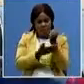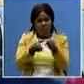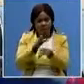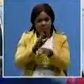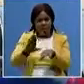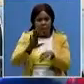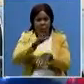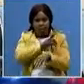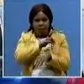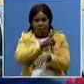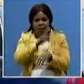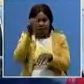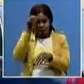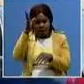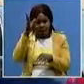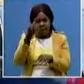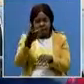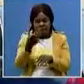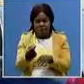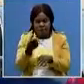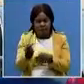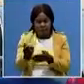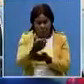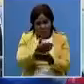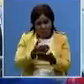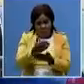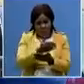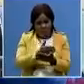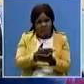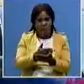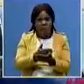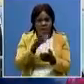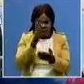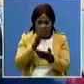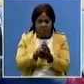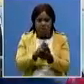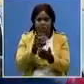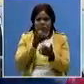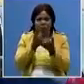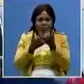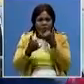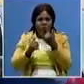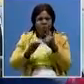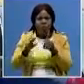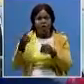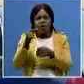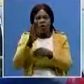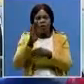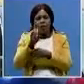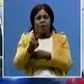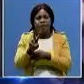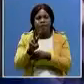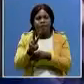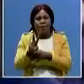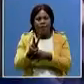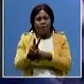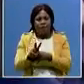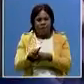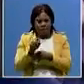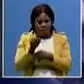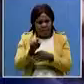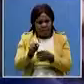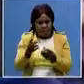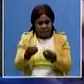to accurately collect and act on these crimes of GBV and human trafficking, sending out a strong deterrent